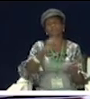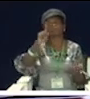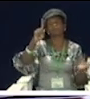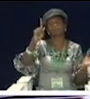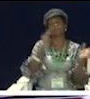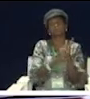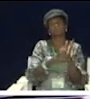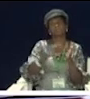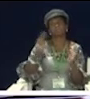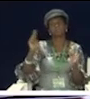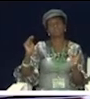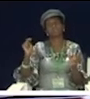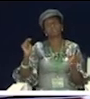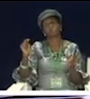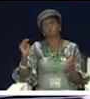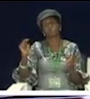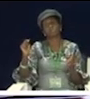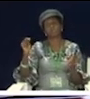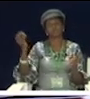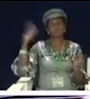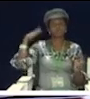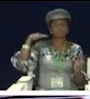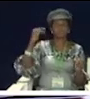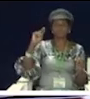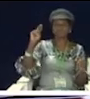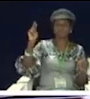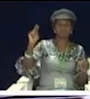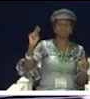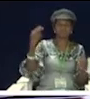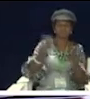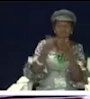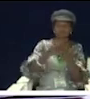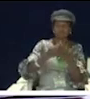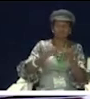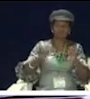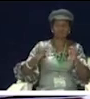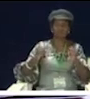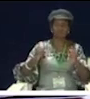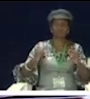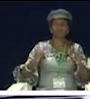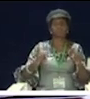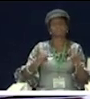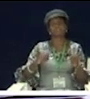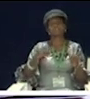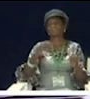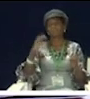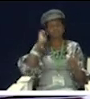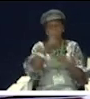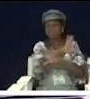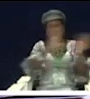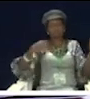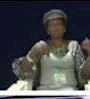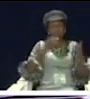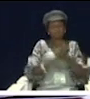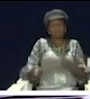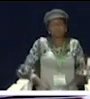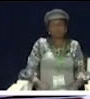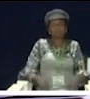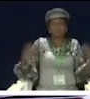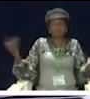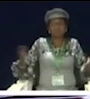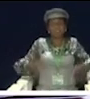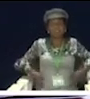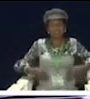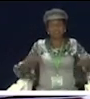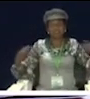1,000 naira. In those days, naira was strong. Uncle will say, "I don't have." "Ah, how can